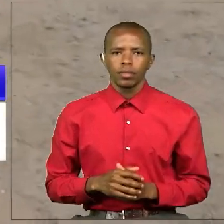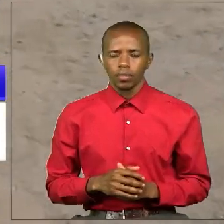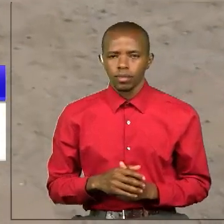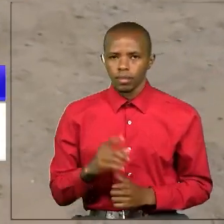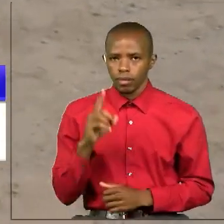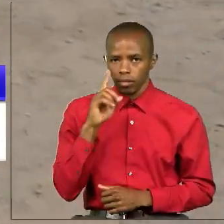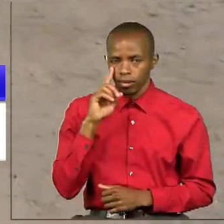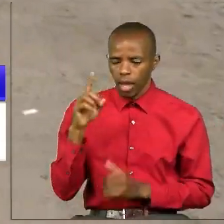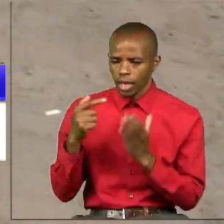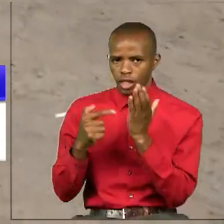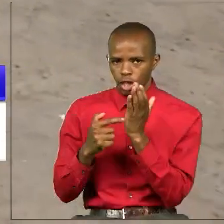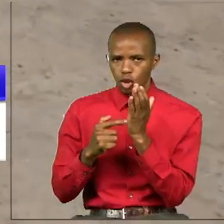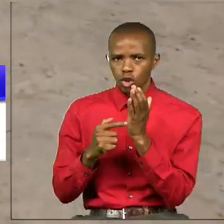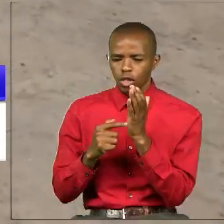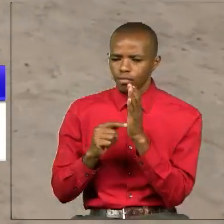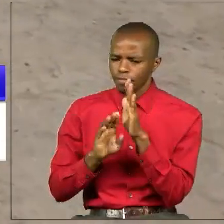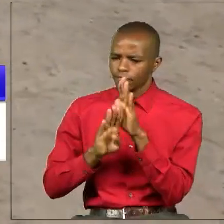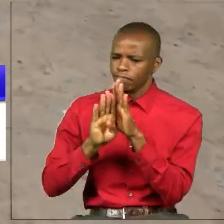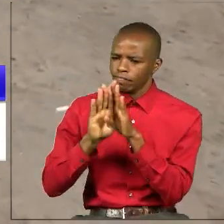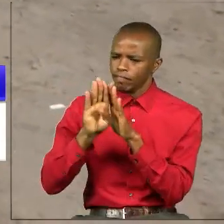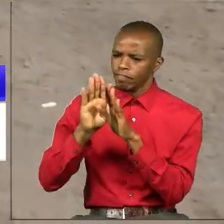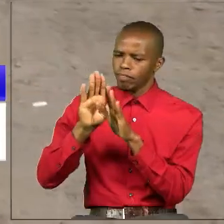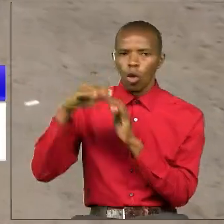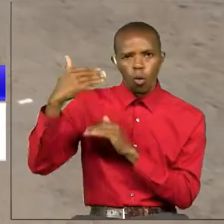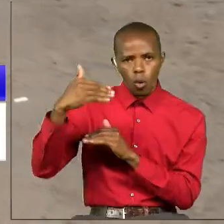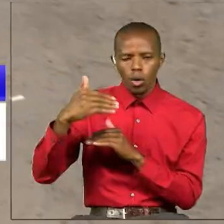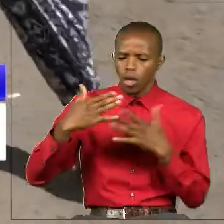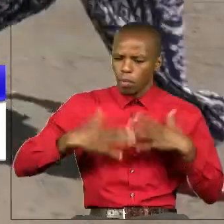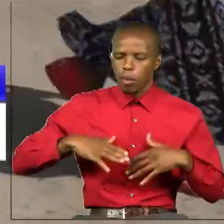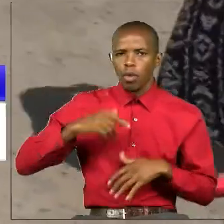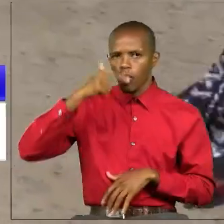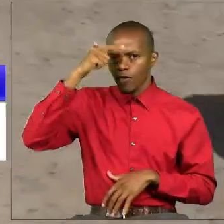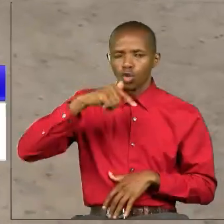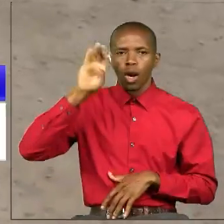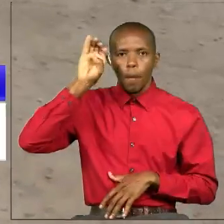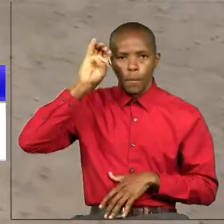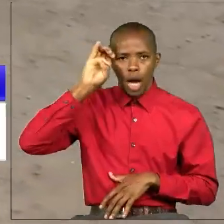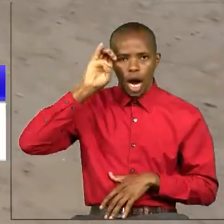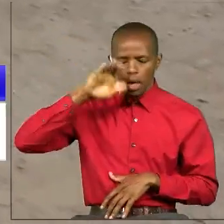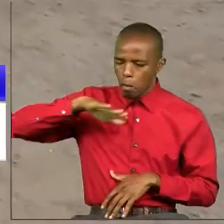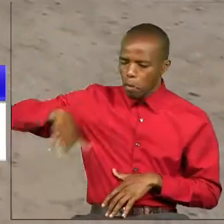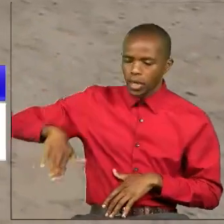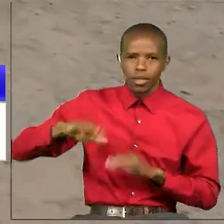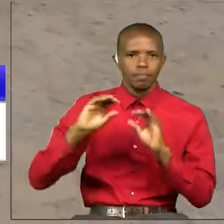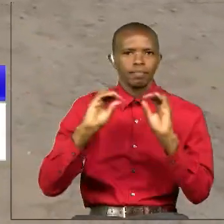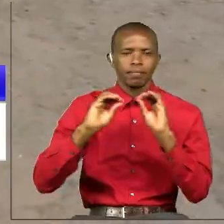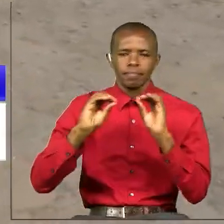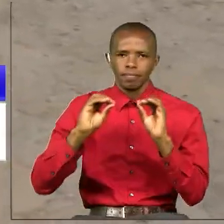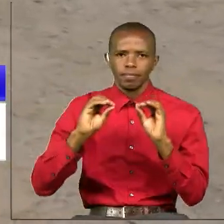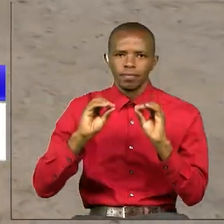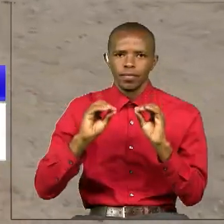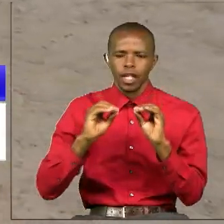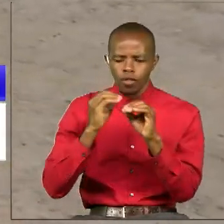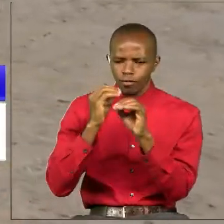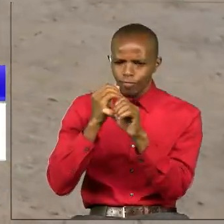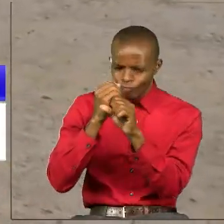As technology continues to improve day by day, people who are visually impaired have not been left behind. A